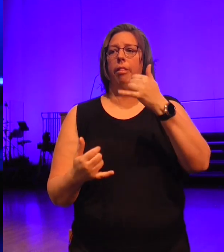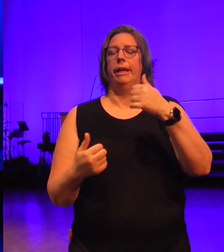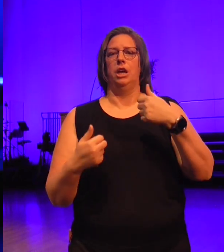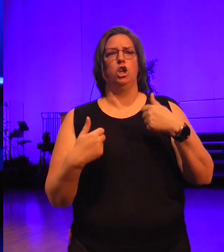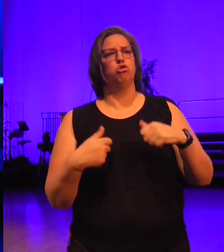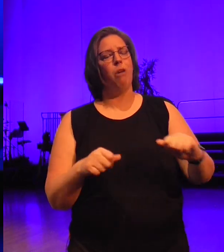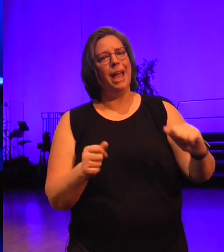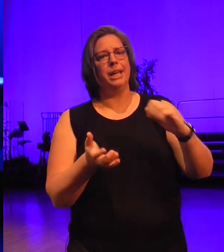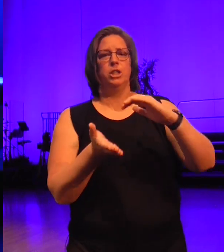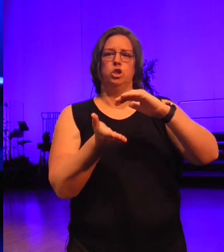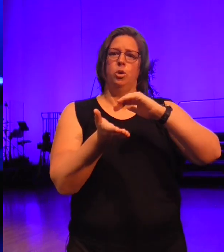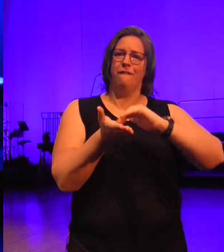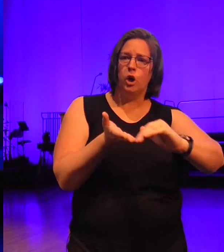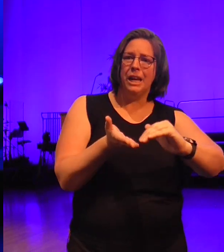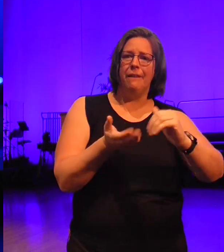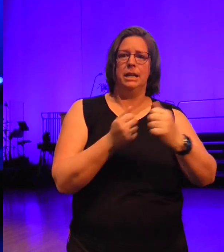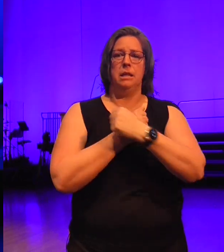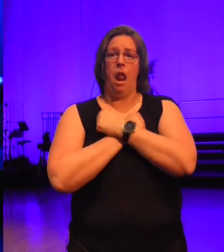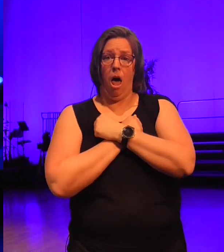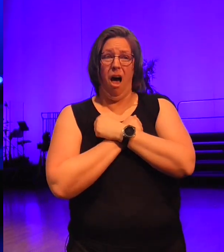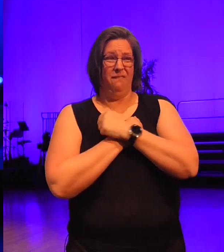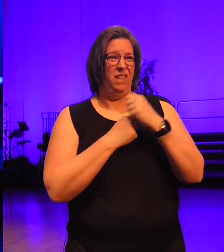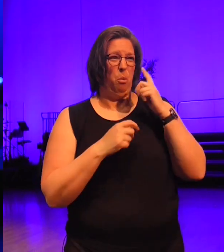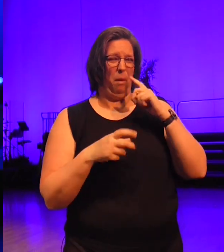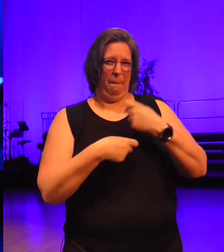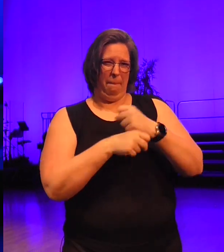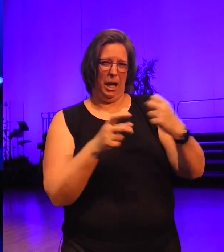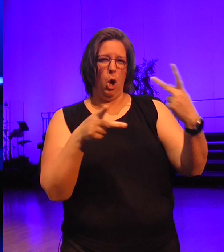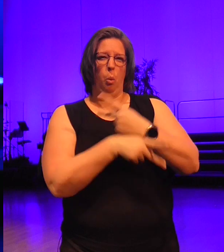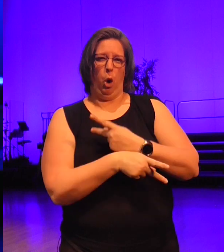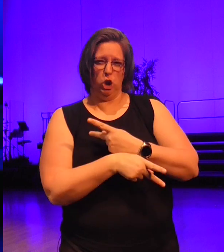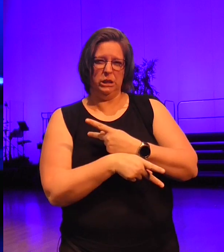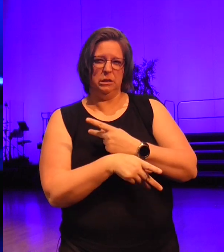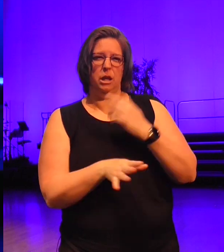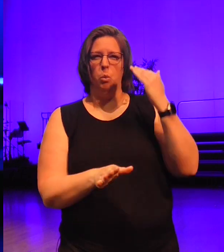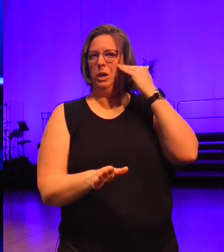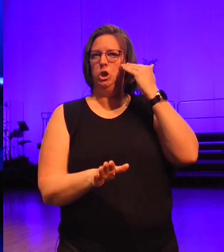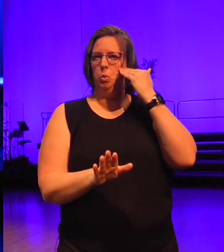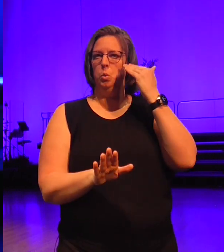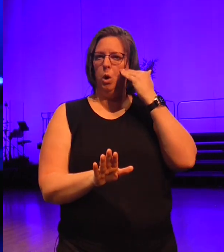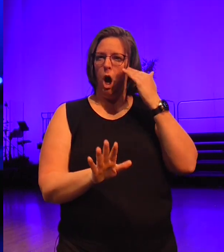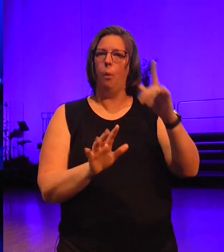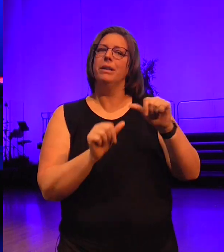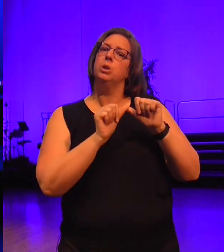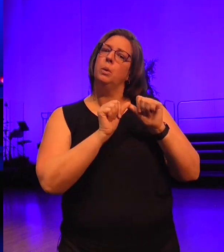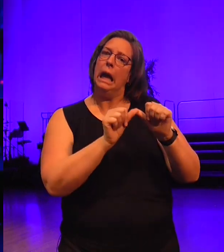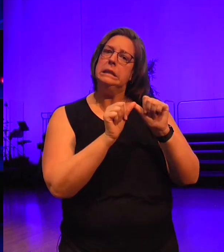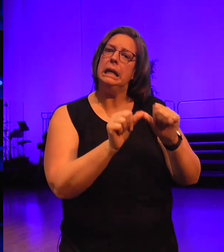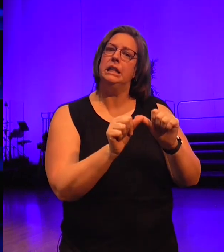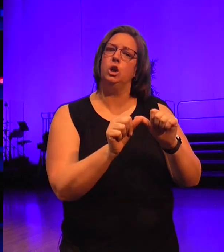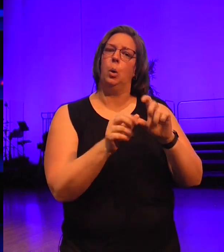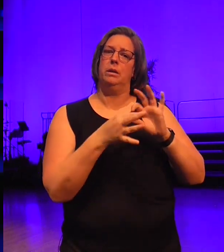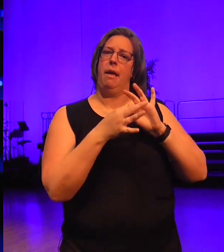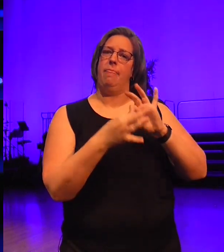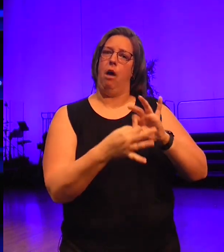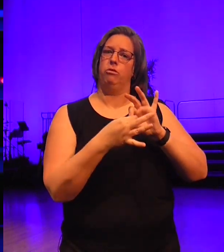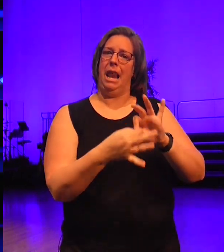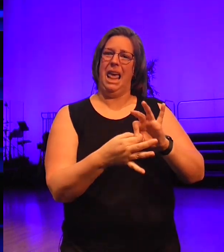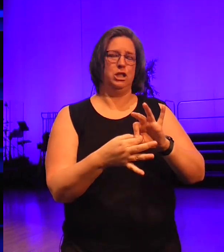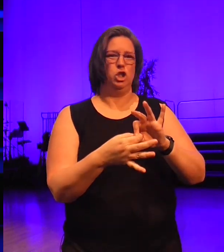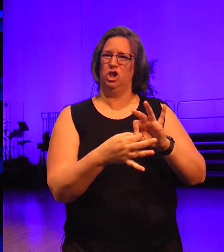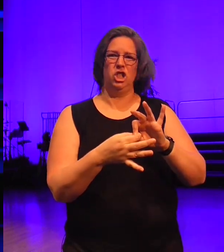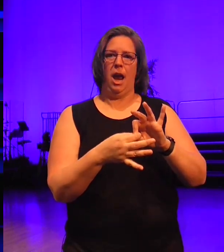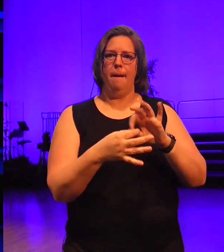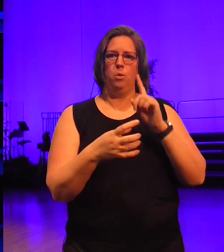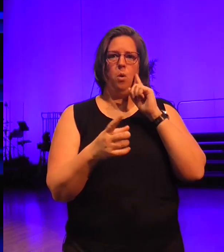make things worse. You ever had that? Where it's just a fire, and to continue to participate in the relationship just makes it grow and grow. And